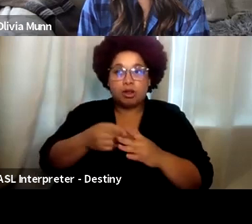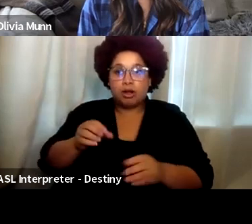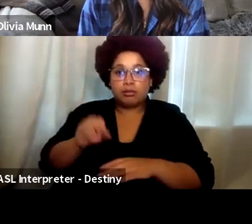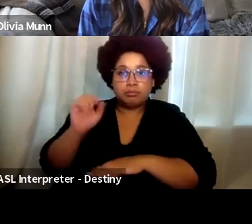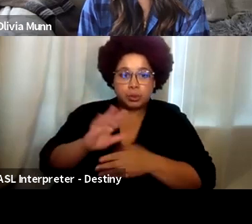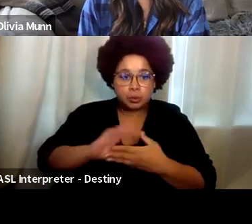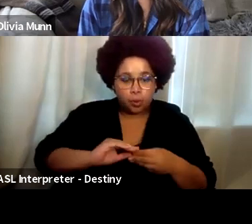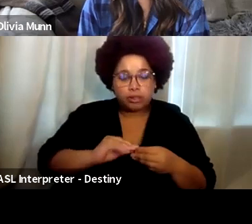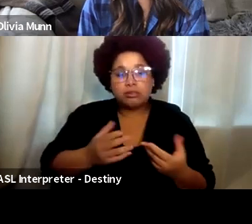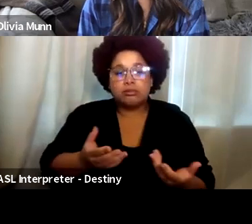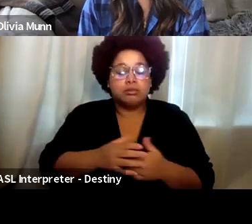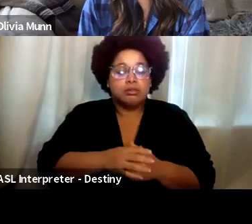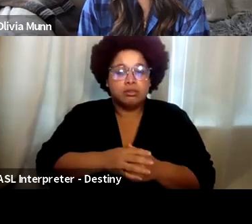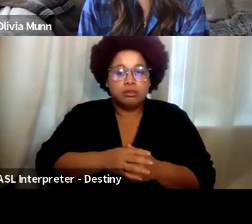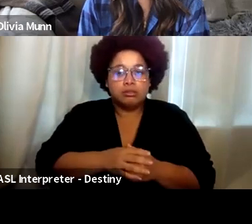say sort of